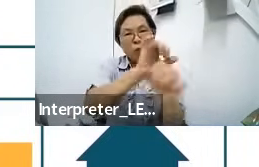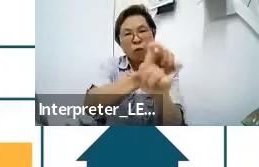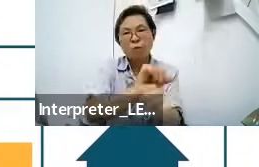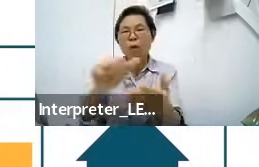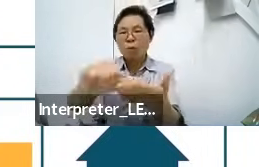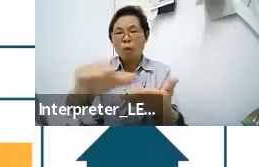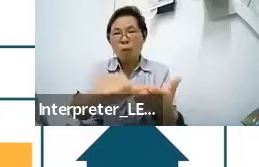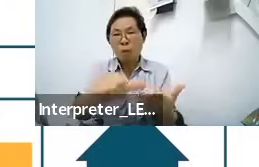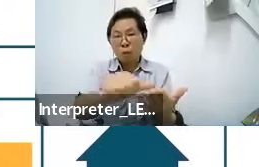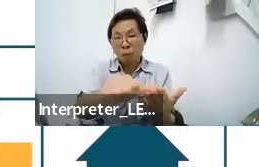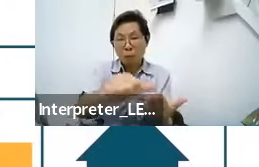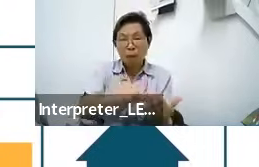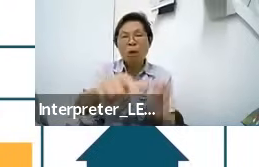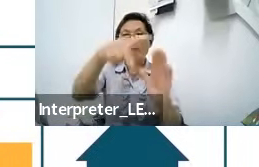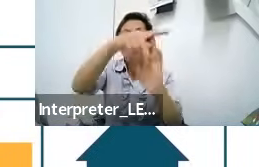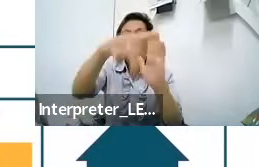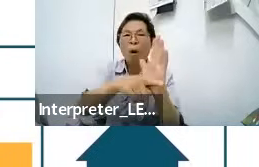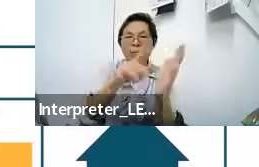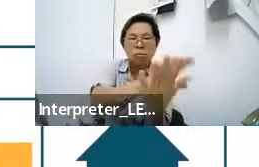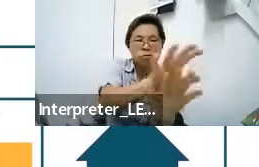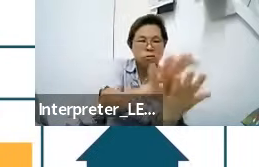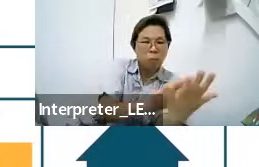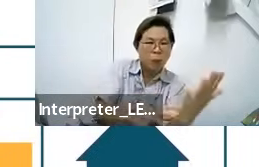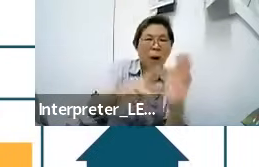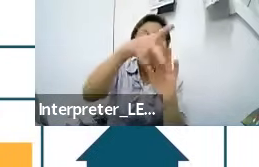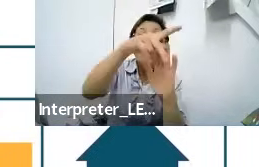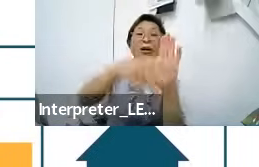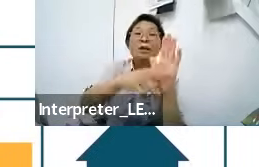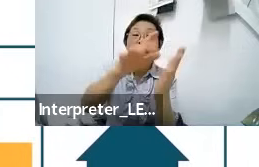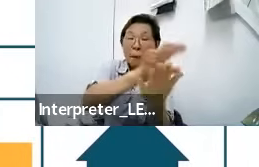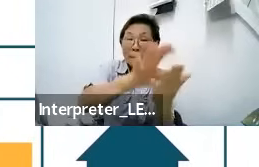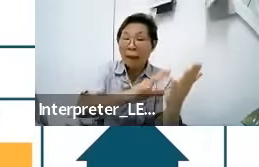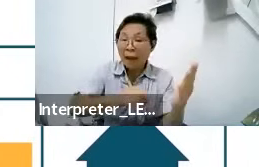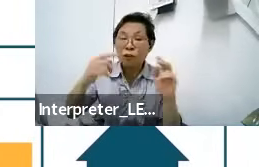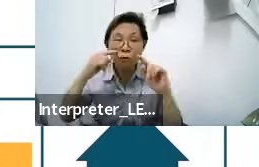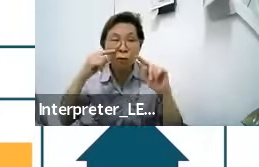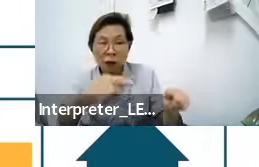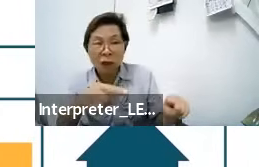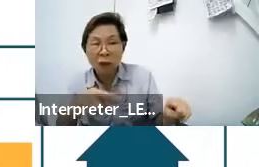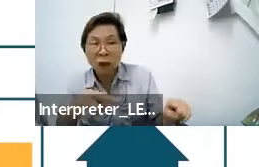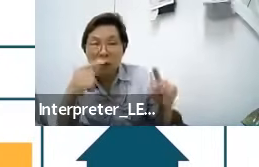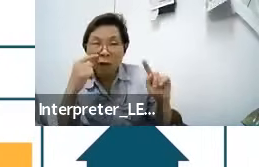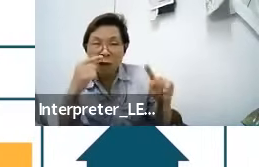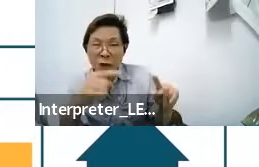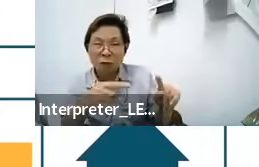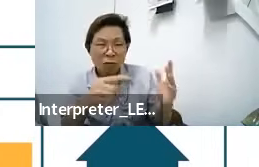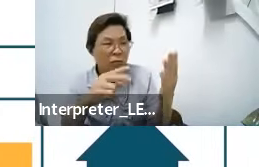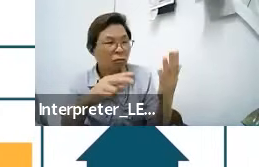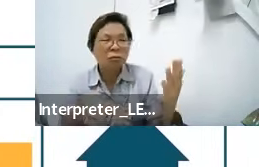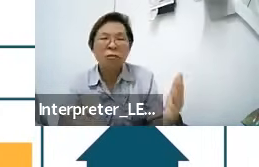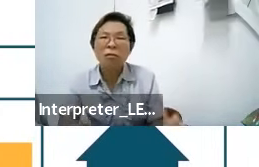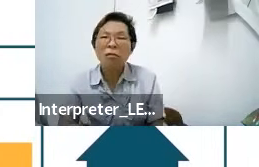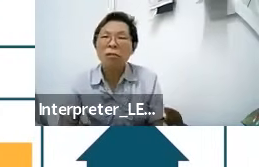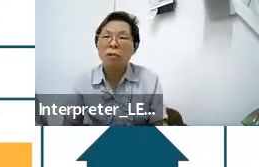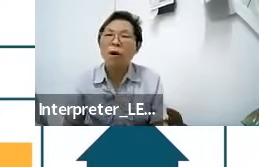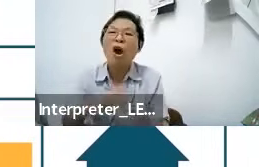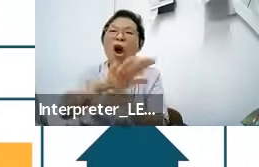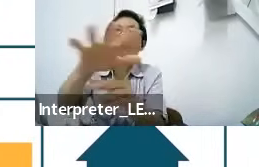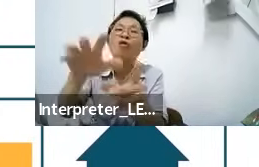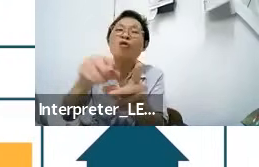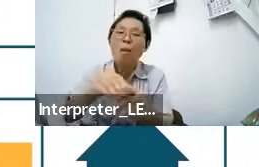of policy mappings. So you will see who will be involving with the process